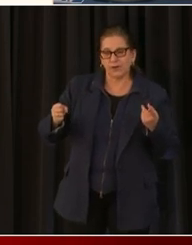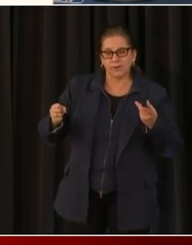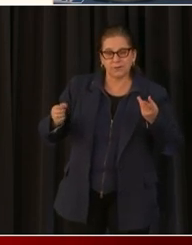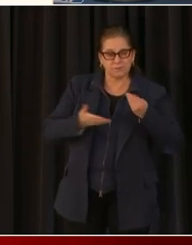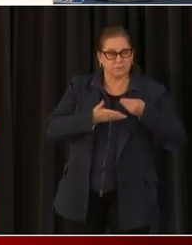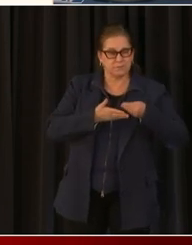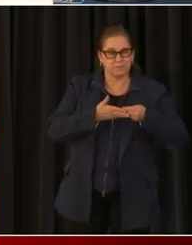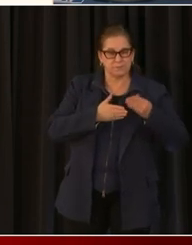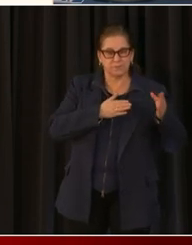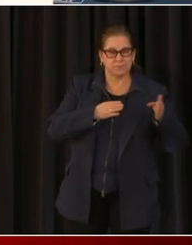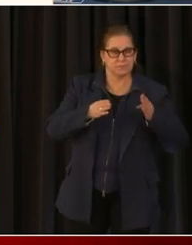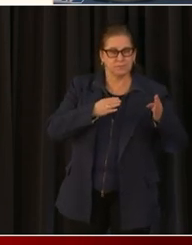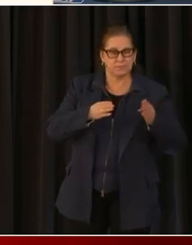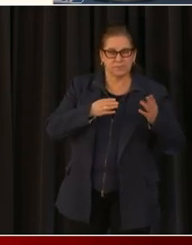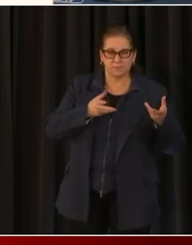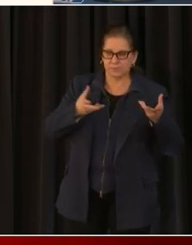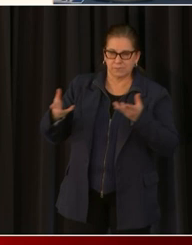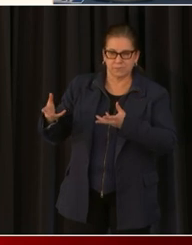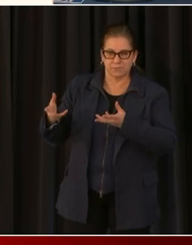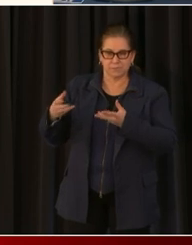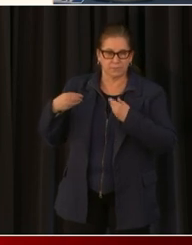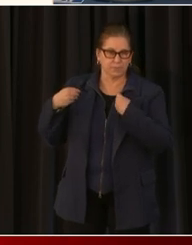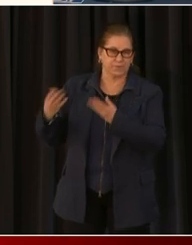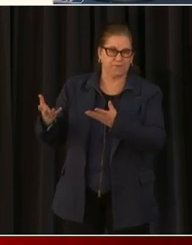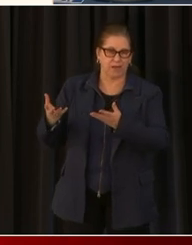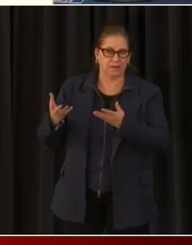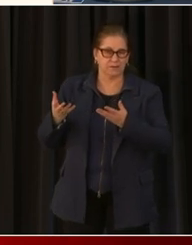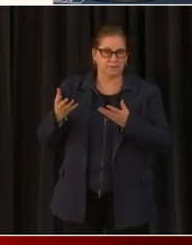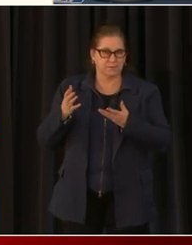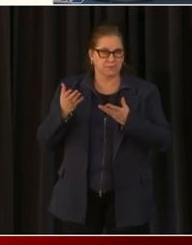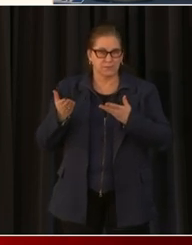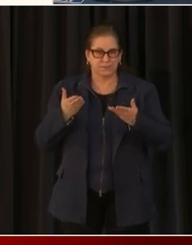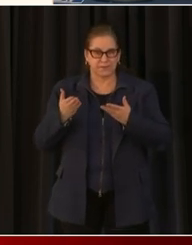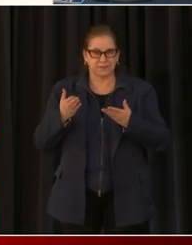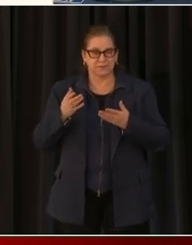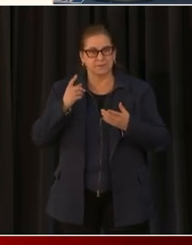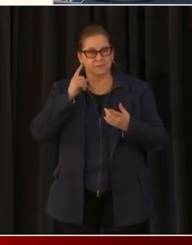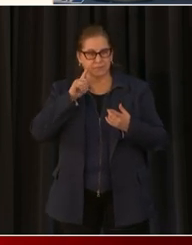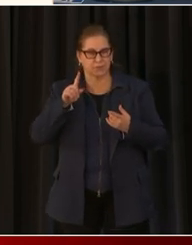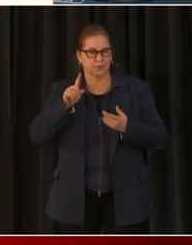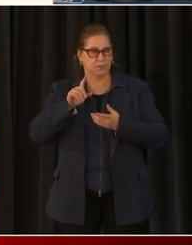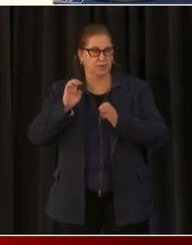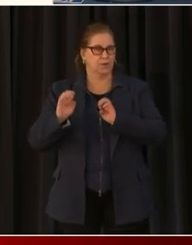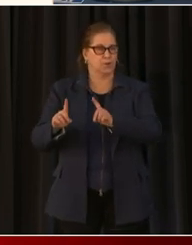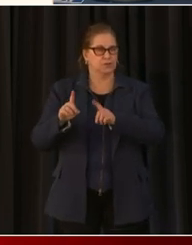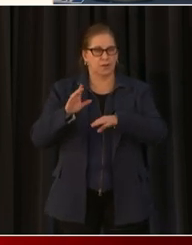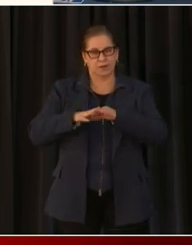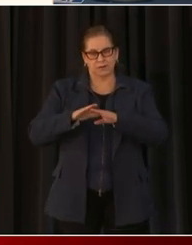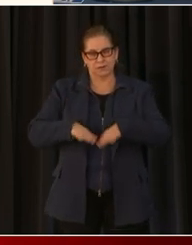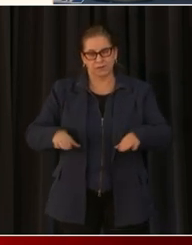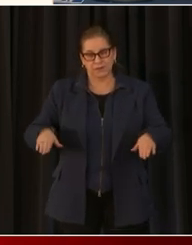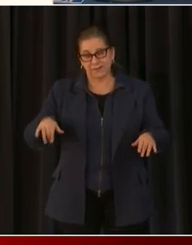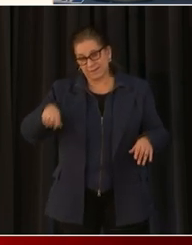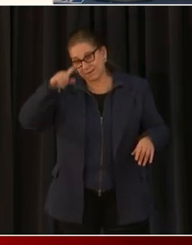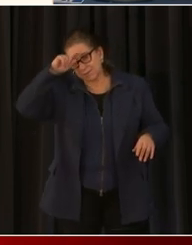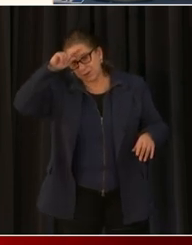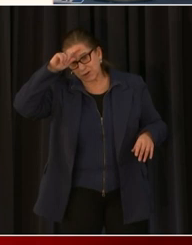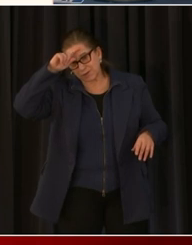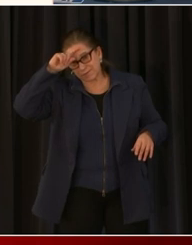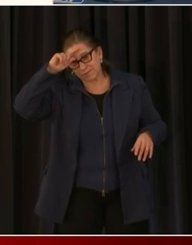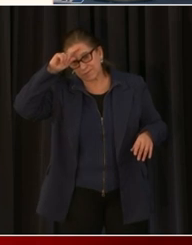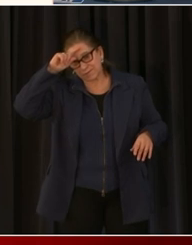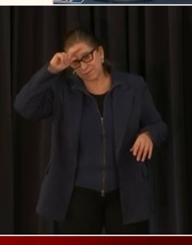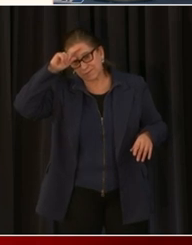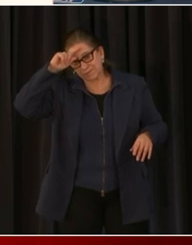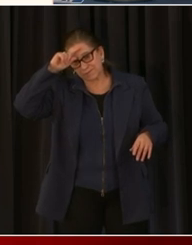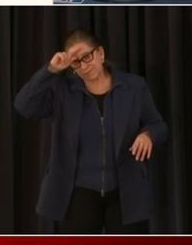provide services for acceleration during the 21-22 school year, along with the summer, knowing that our students and families